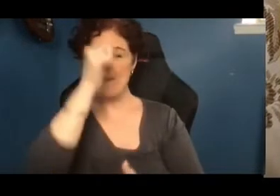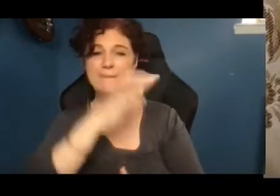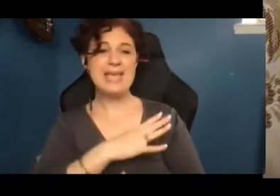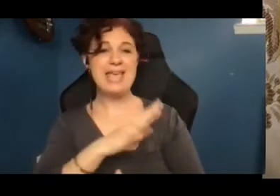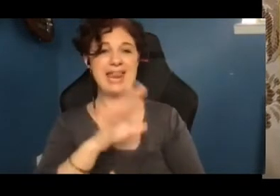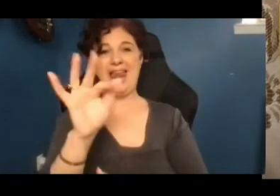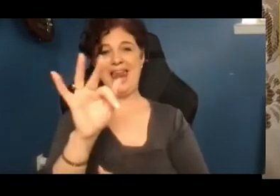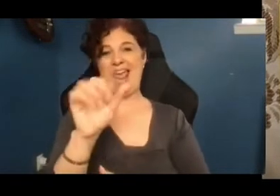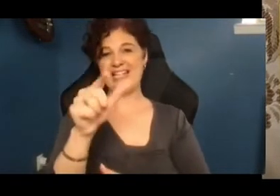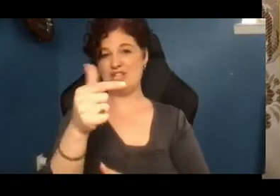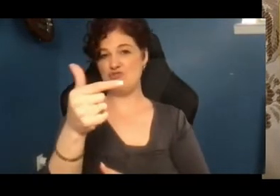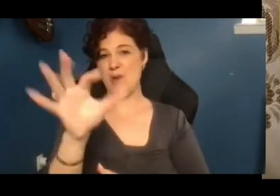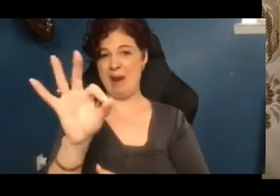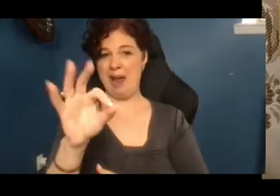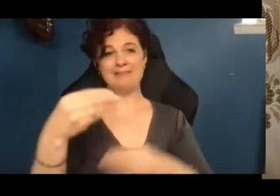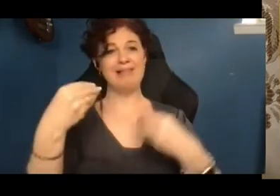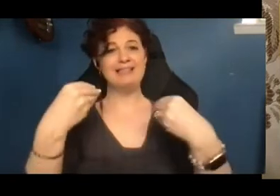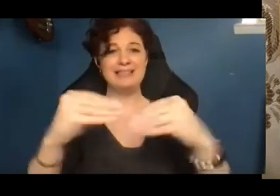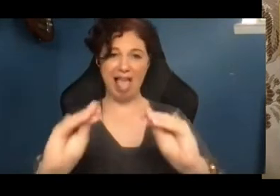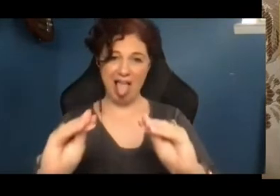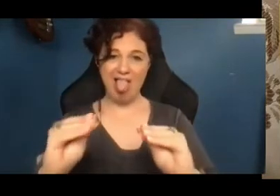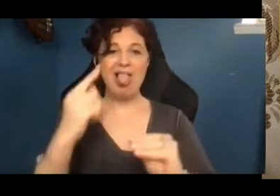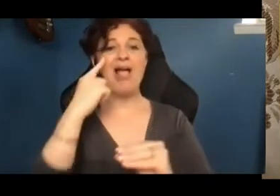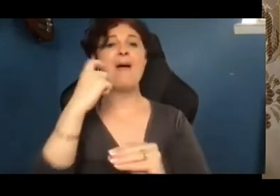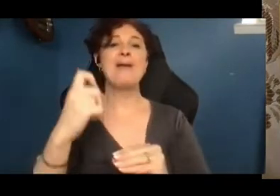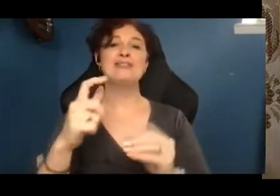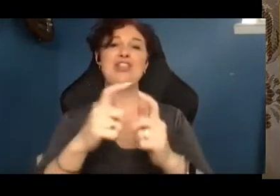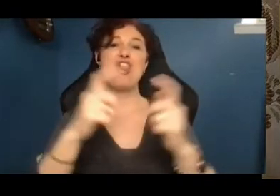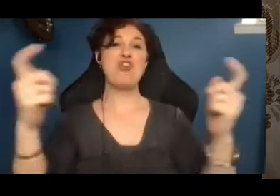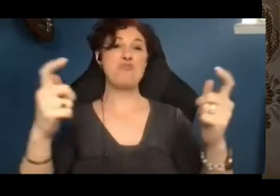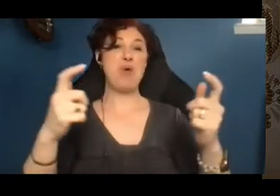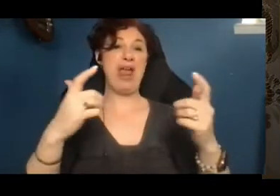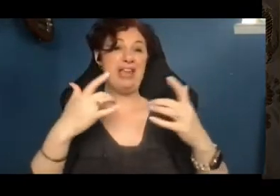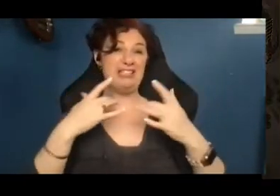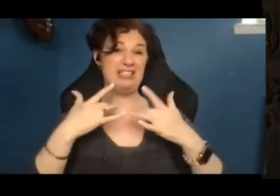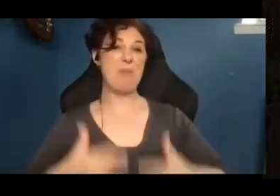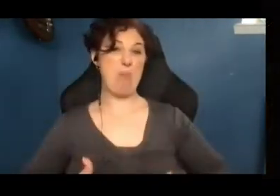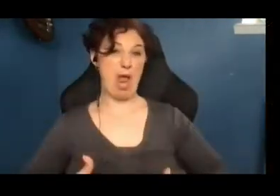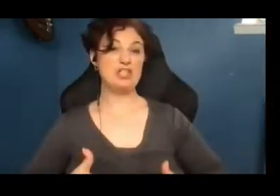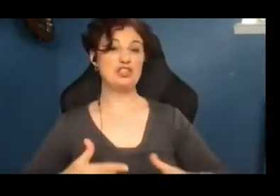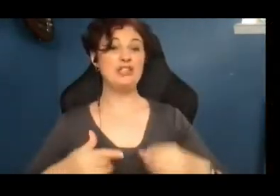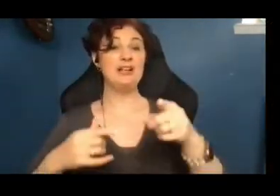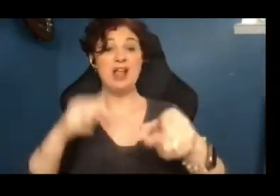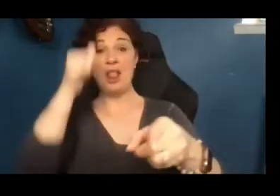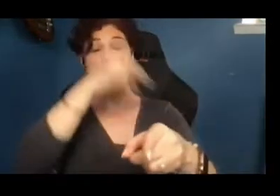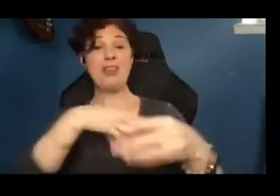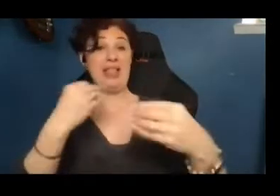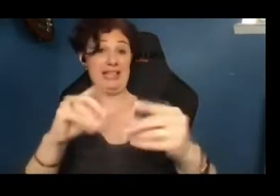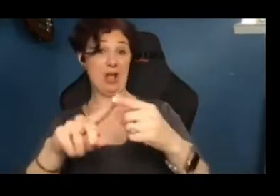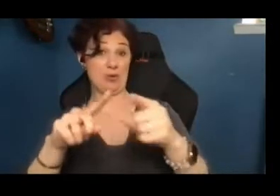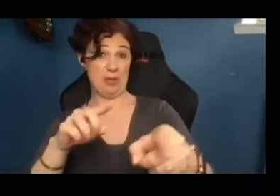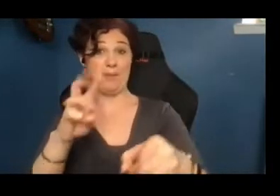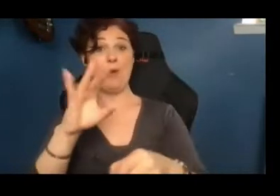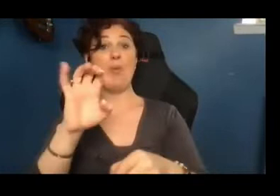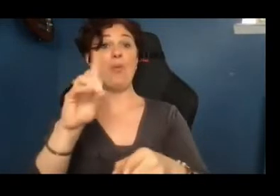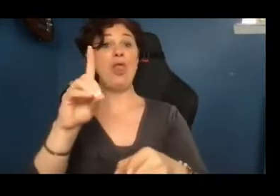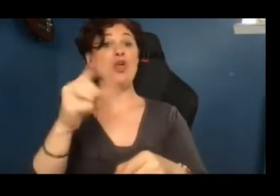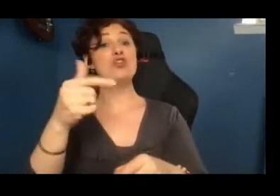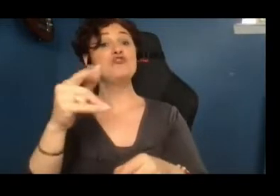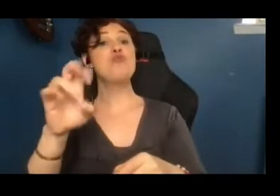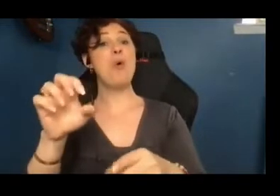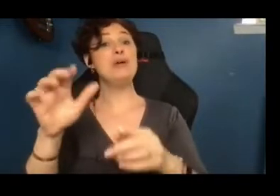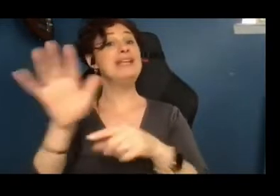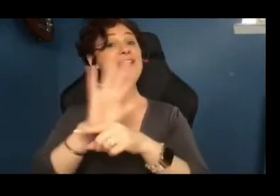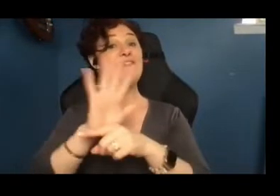in 1929, have to sell the ranch because of the Great Depression. And they sell it to this man here, Willard George, a fur maker